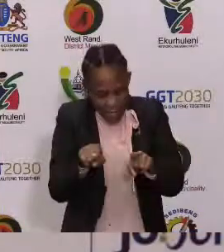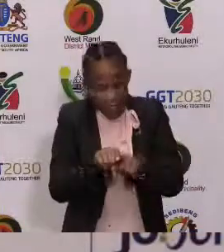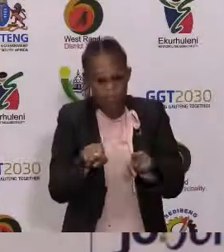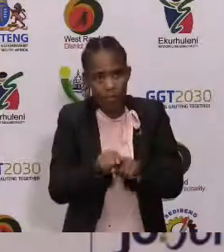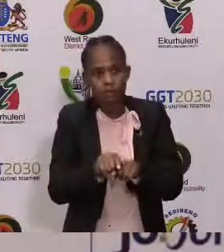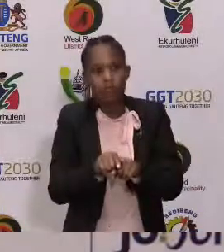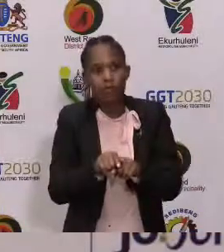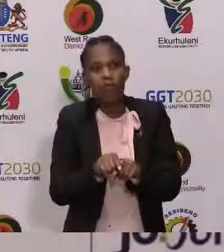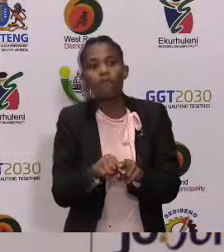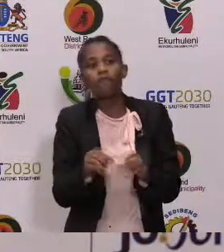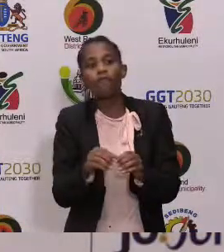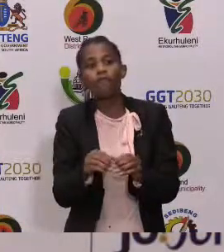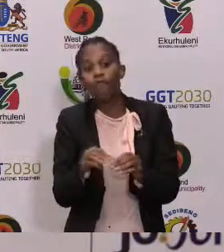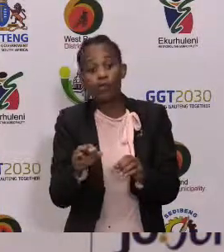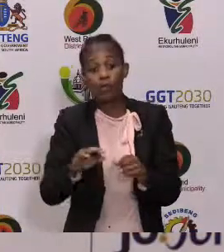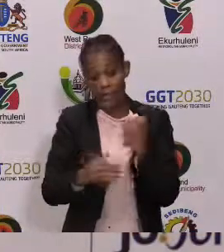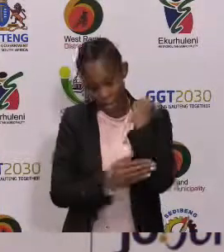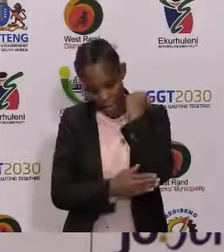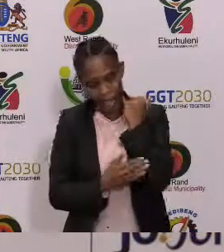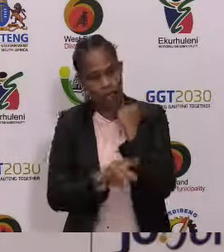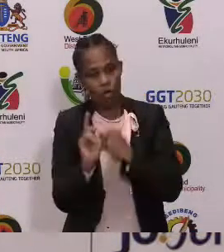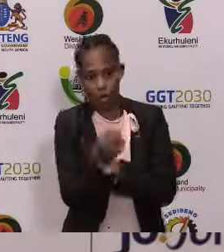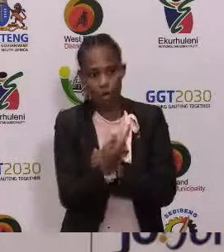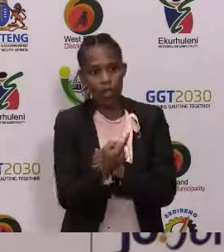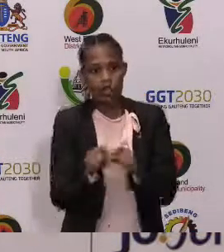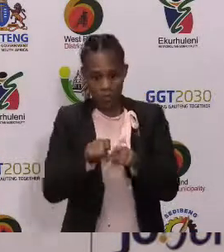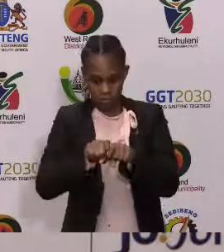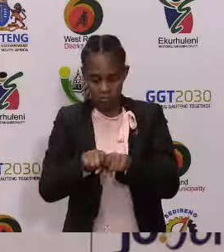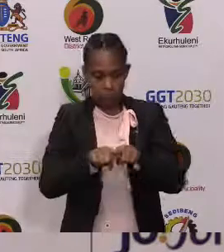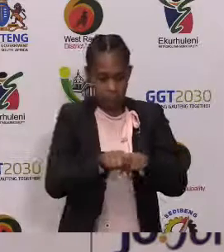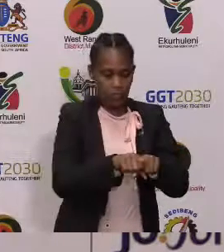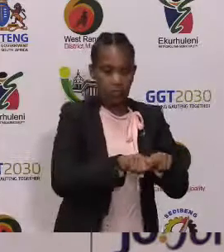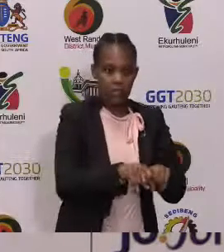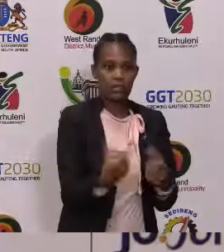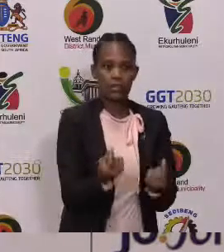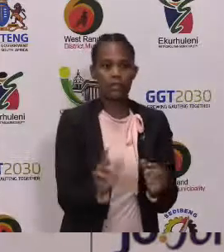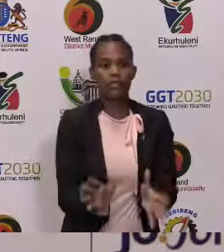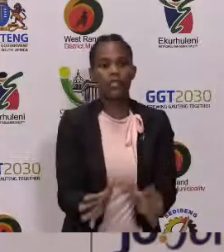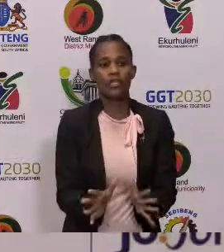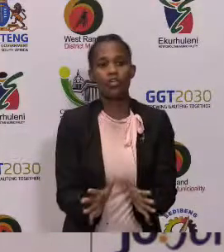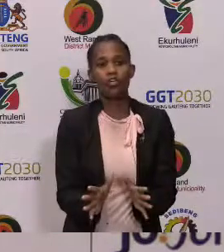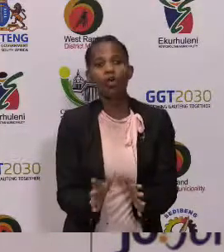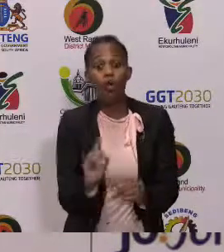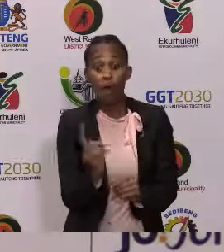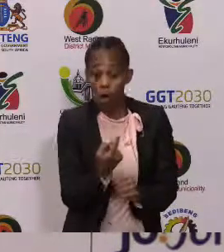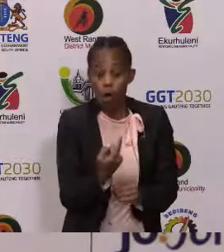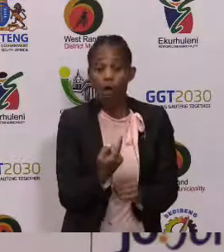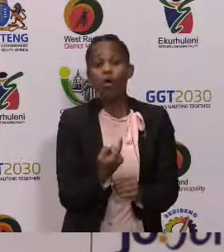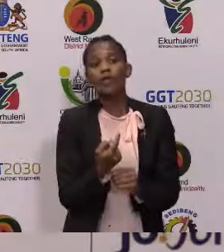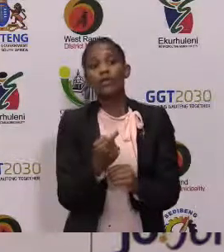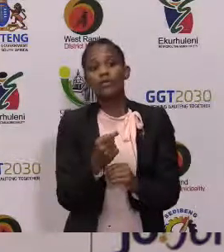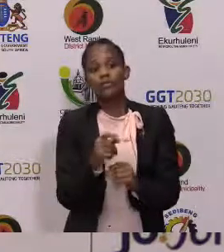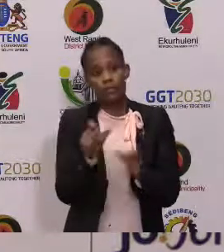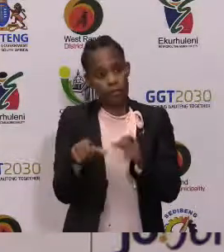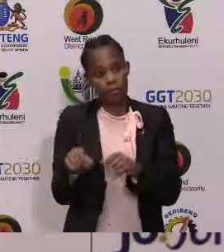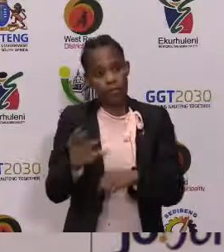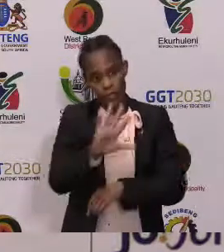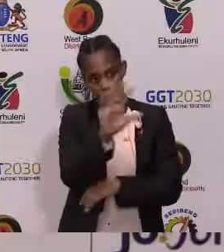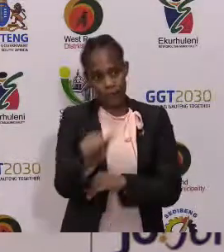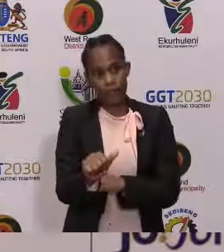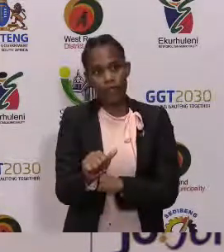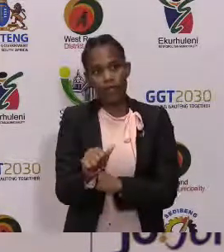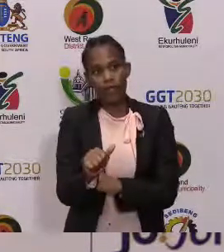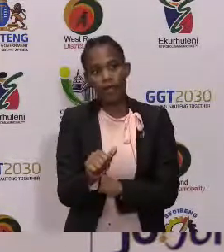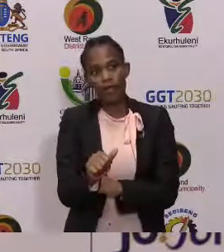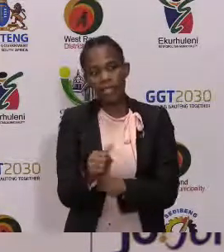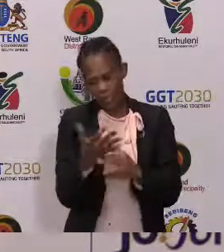rest of the country has reported in terms of the number of testing that's been done per thousand of the population until around about the middle of